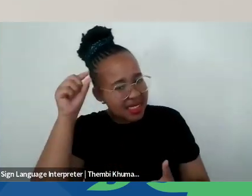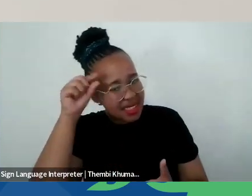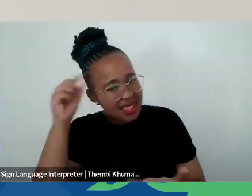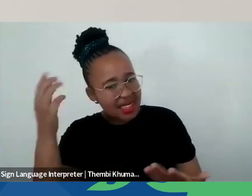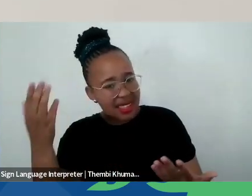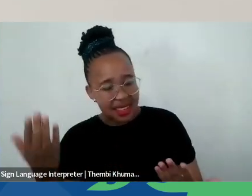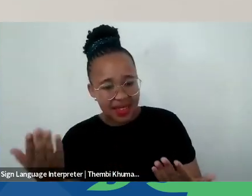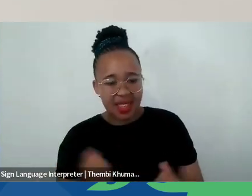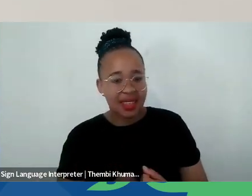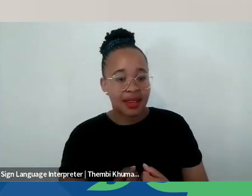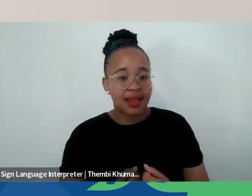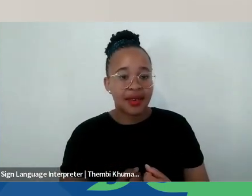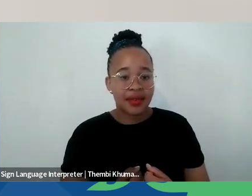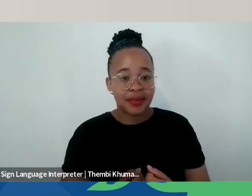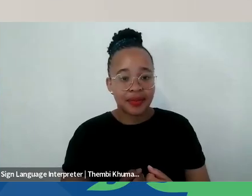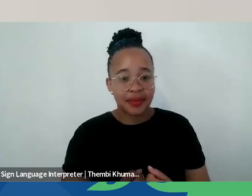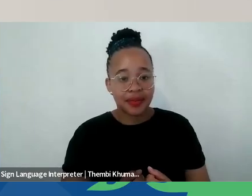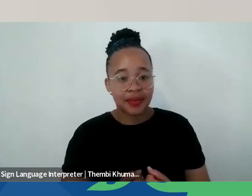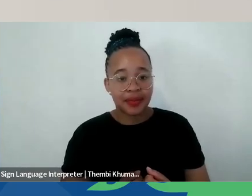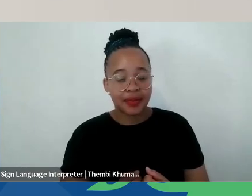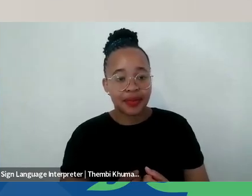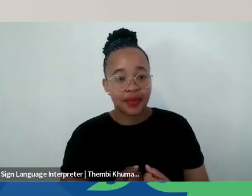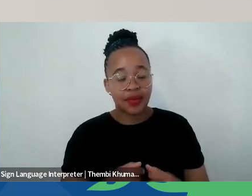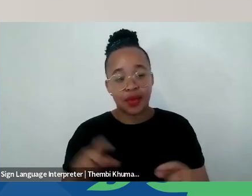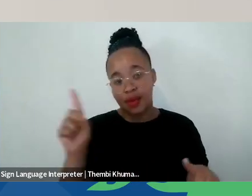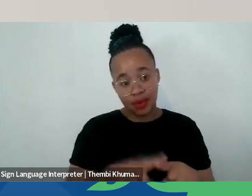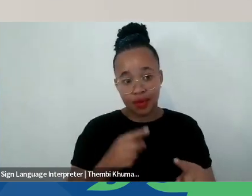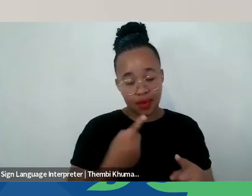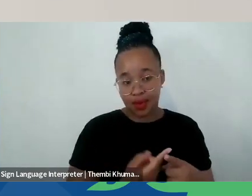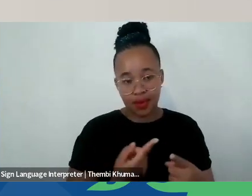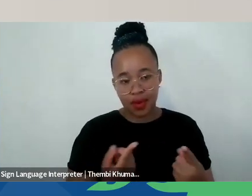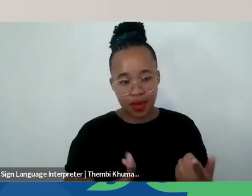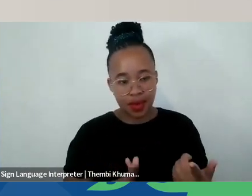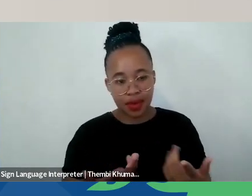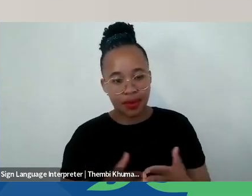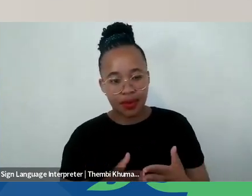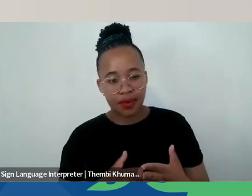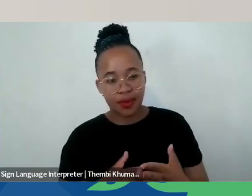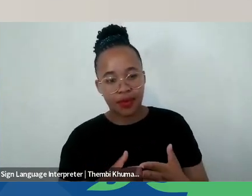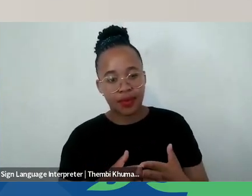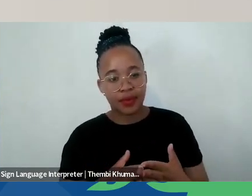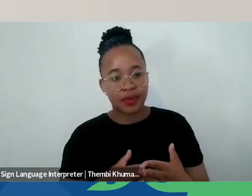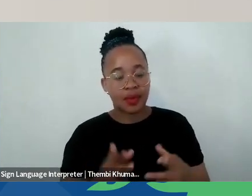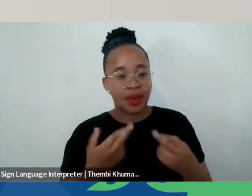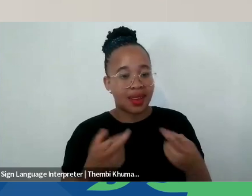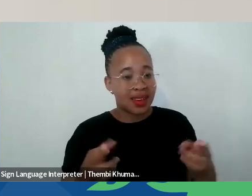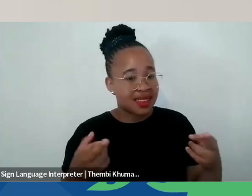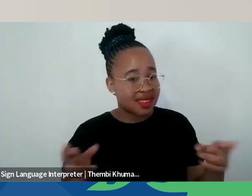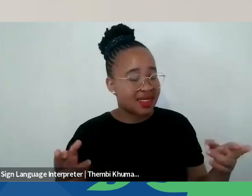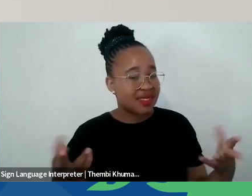I mean, the way I read, for example, DOH level of resources,